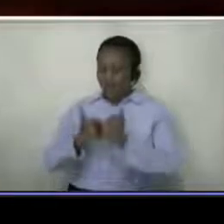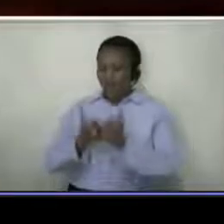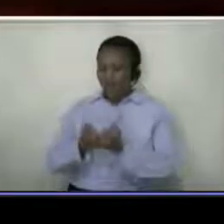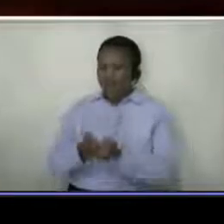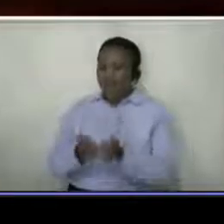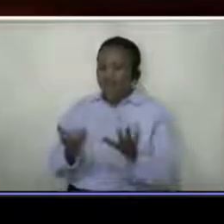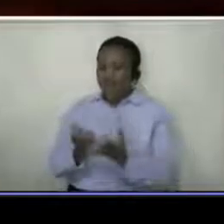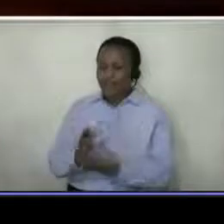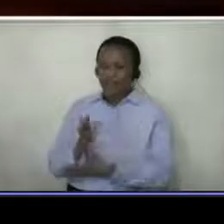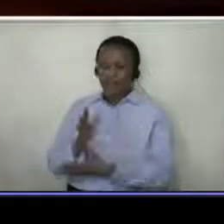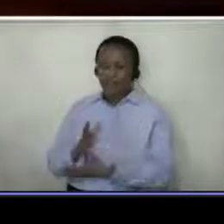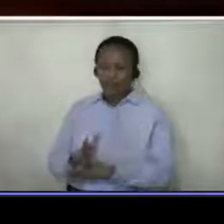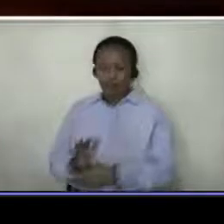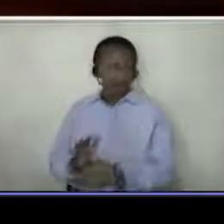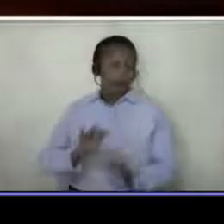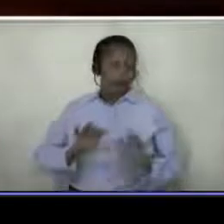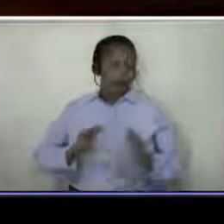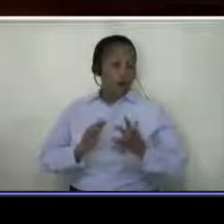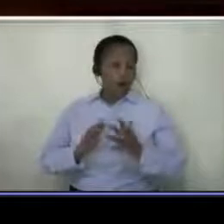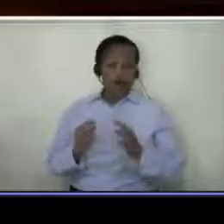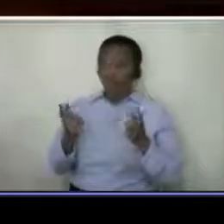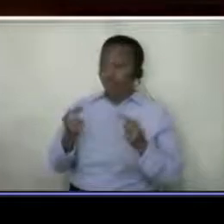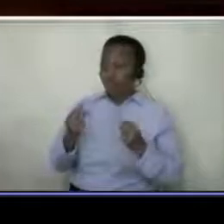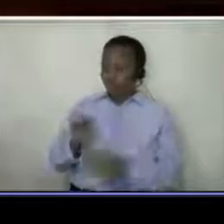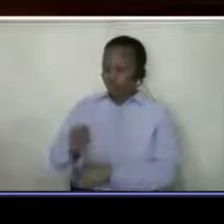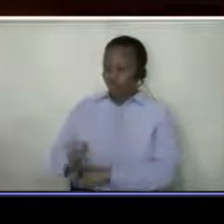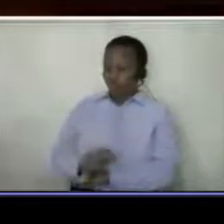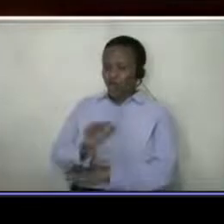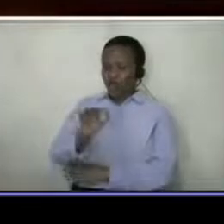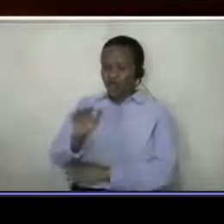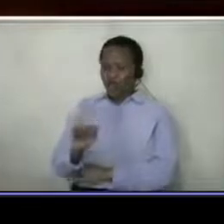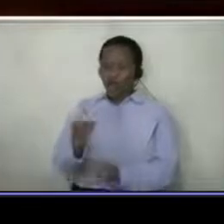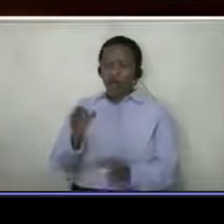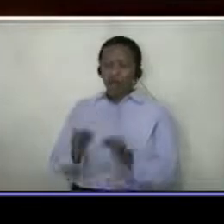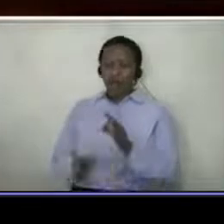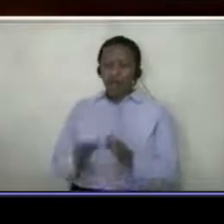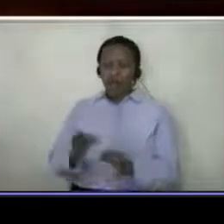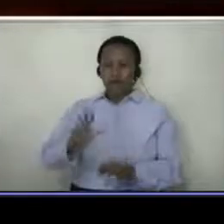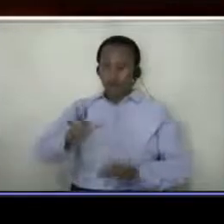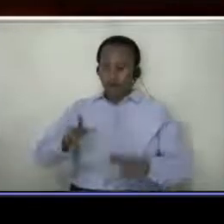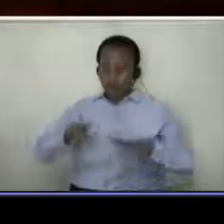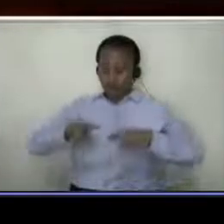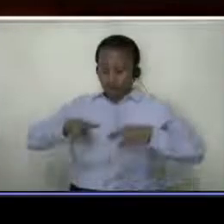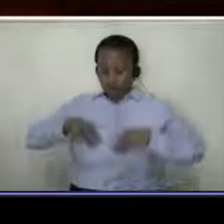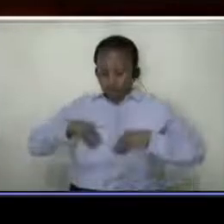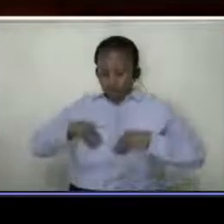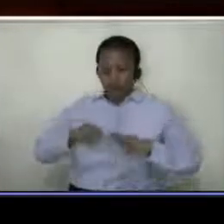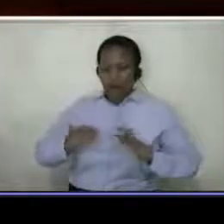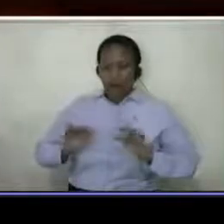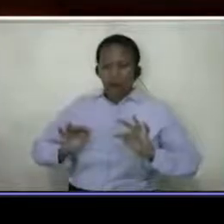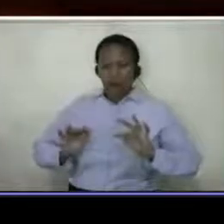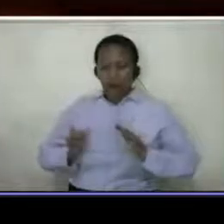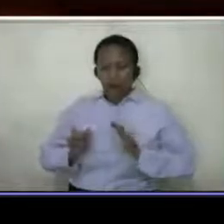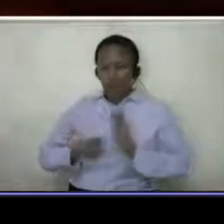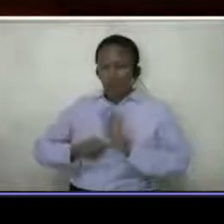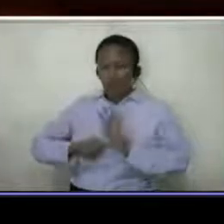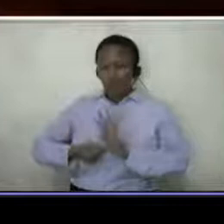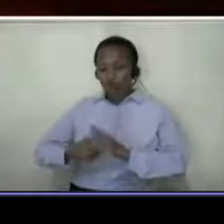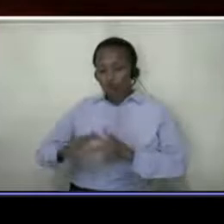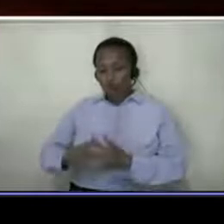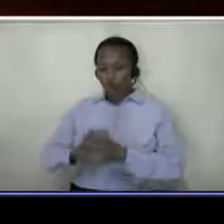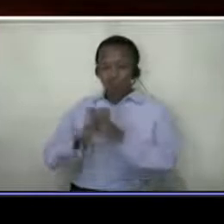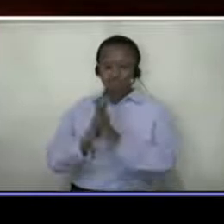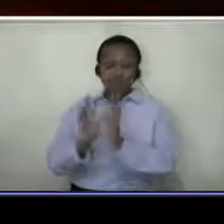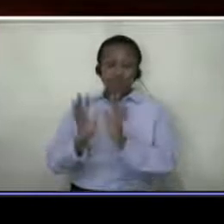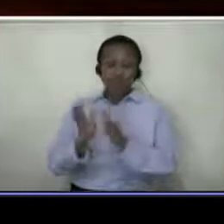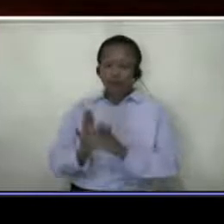quickly we can all adapt to this new age of South African politics, whilst ensuring not only the continuation, but moreover the